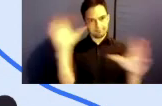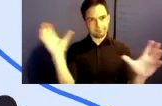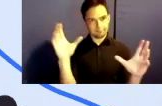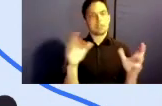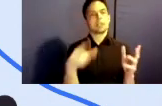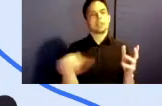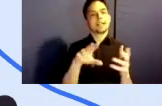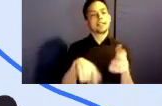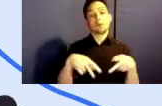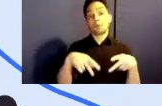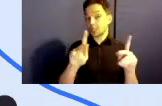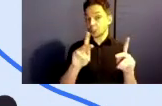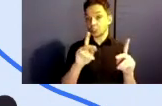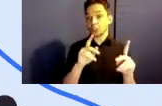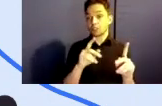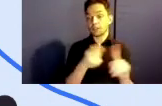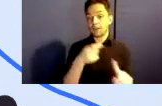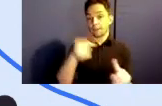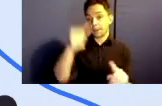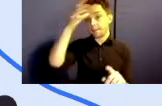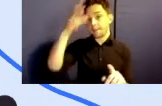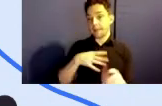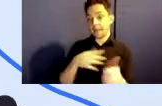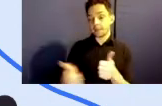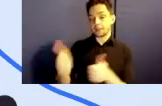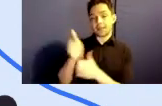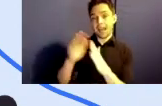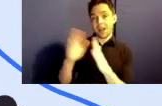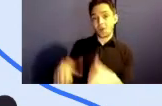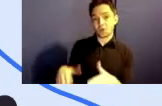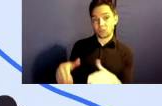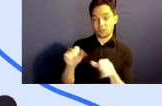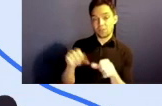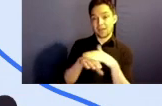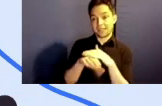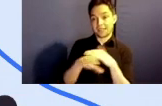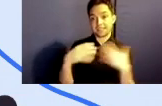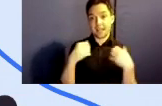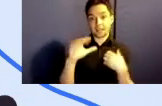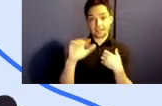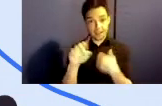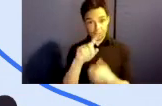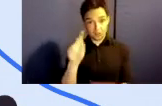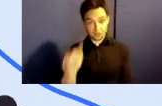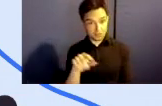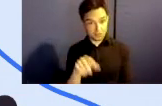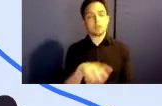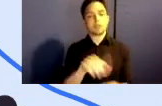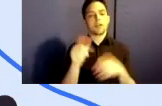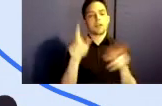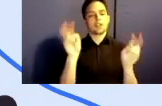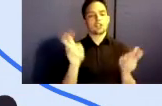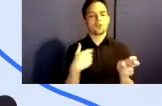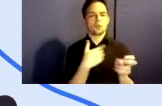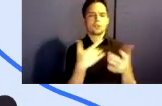permission from the male-headed household member to be able to access healthcare? The other issue we were concerned about